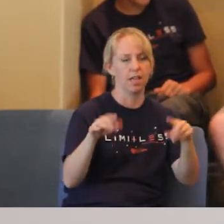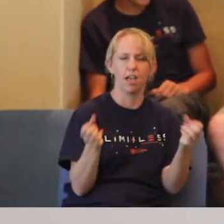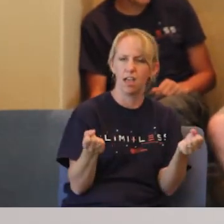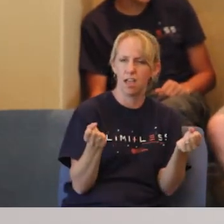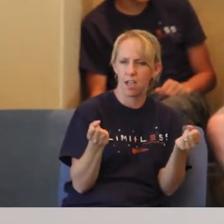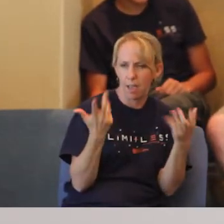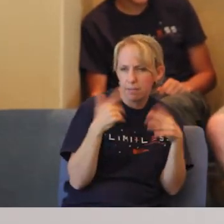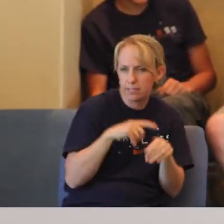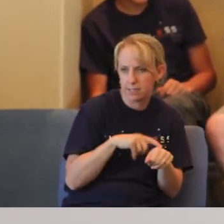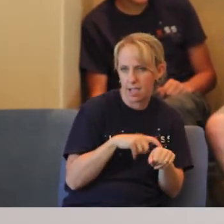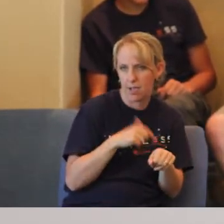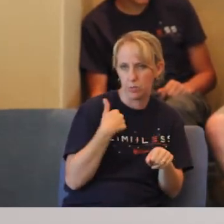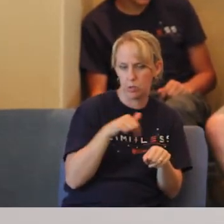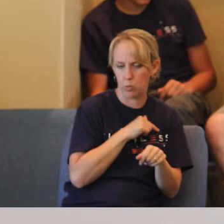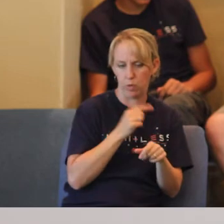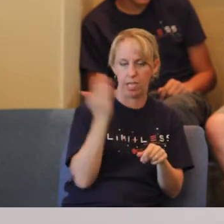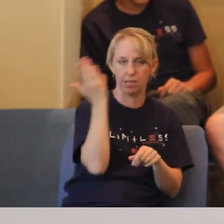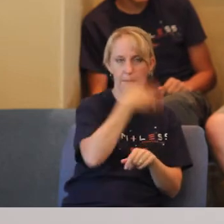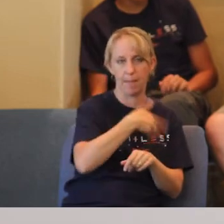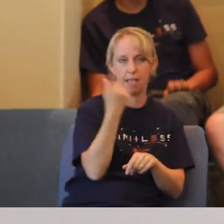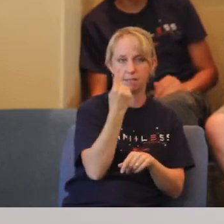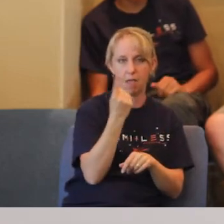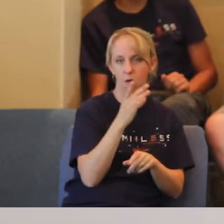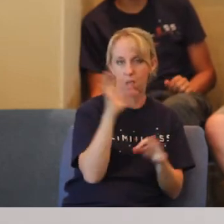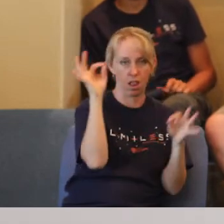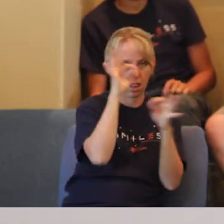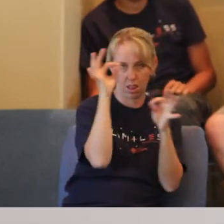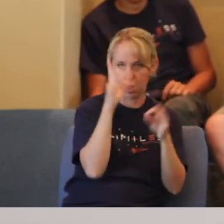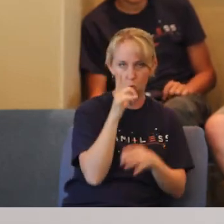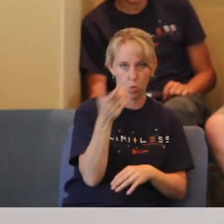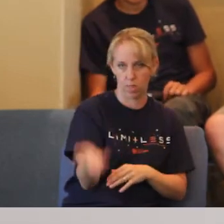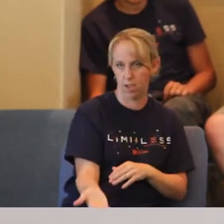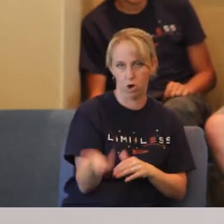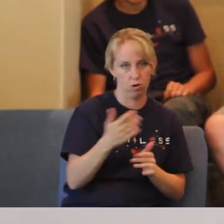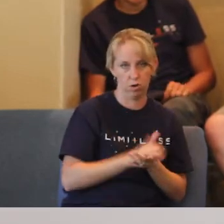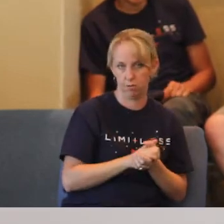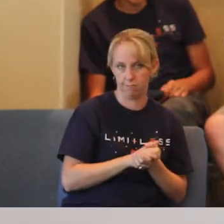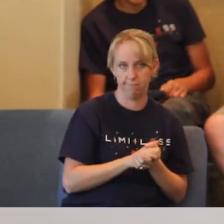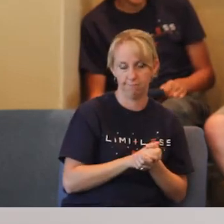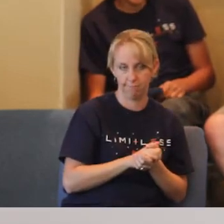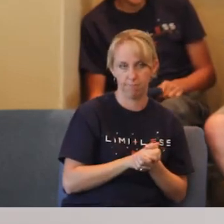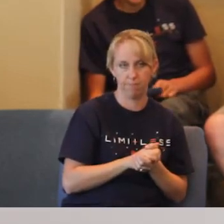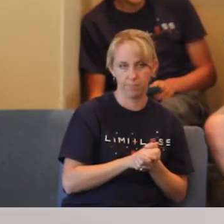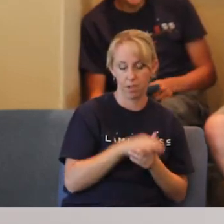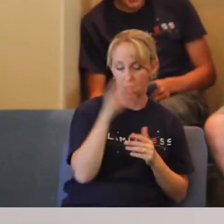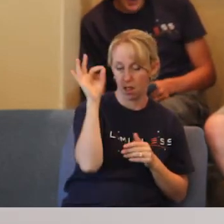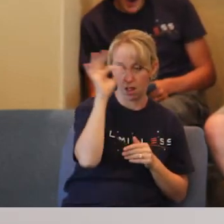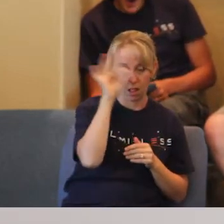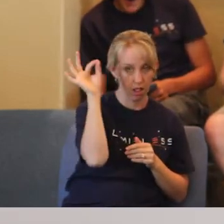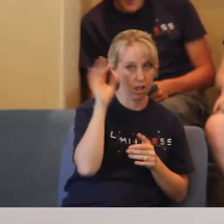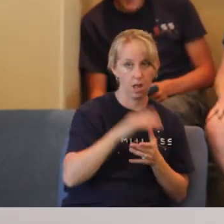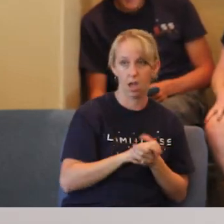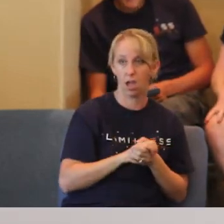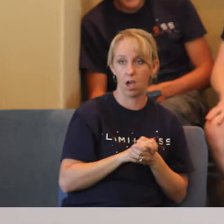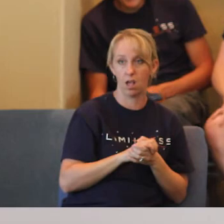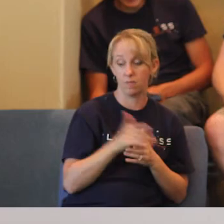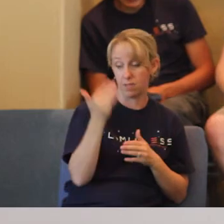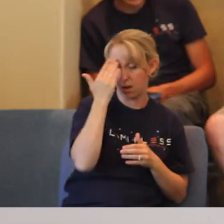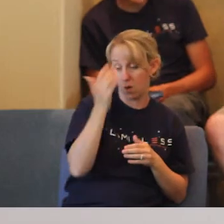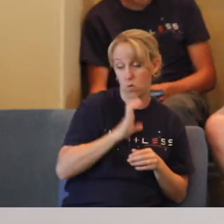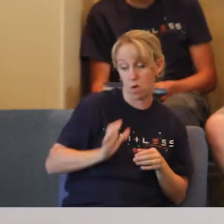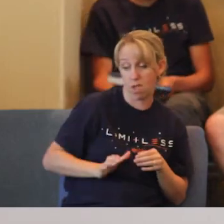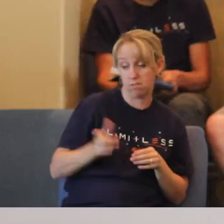have a clue about who they are? Don't have a clue they know about Christ, they don't know about Christ, if they're hurting, if they're not